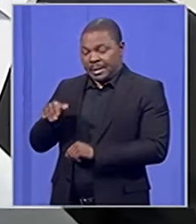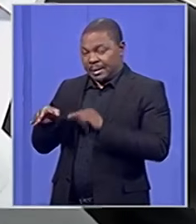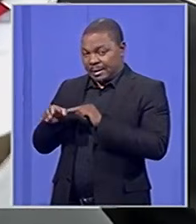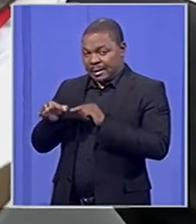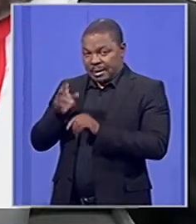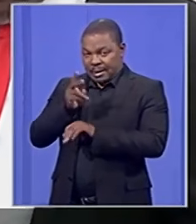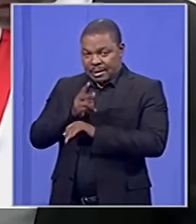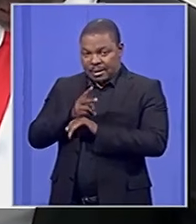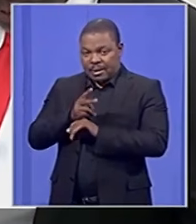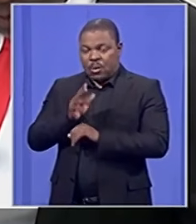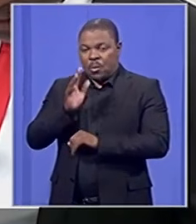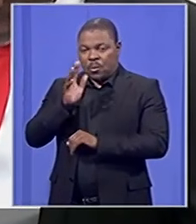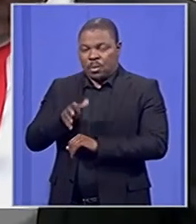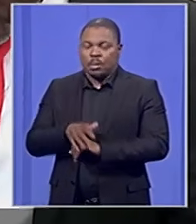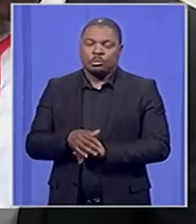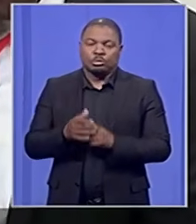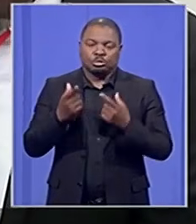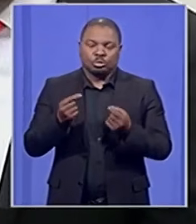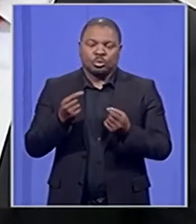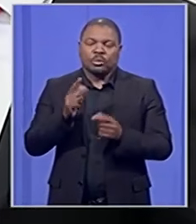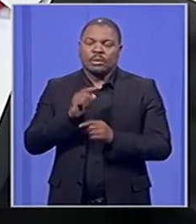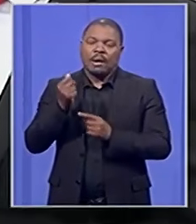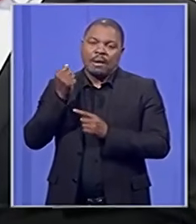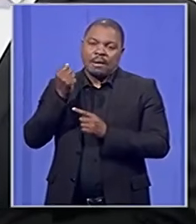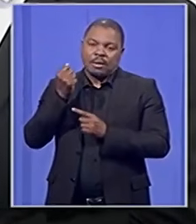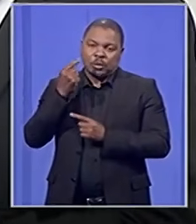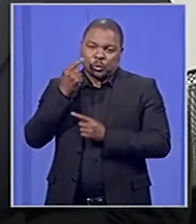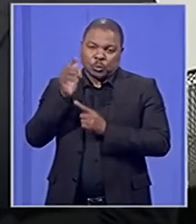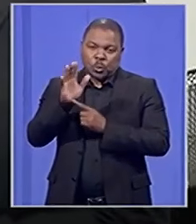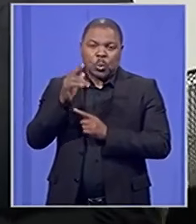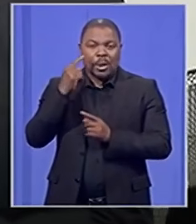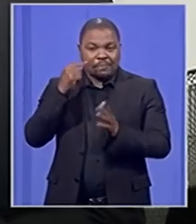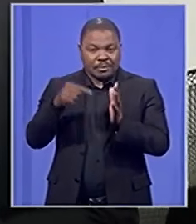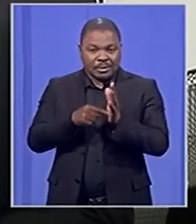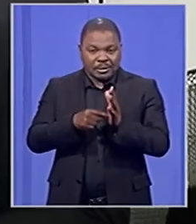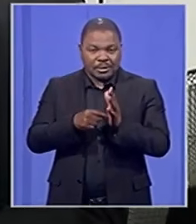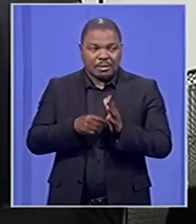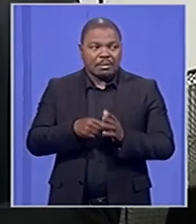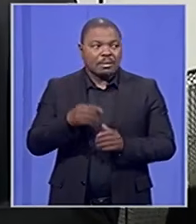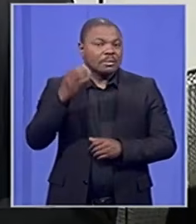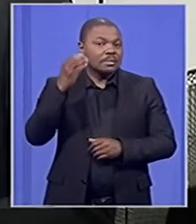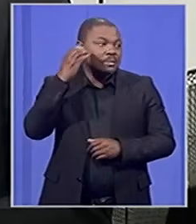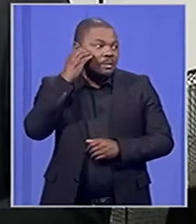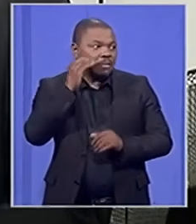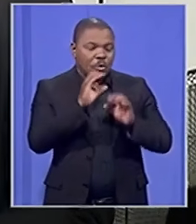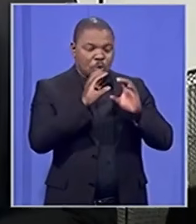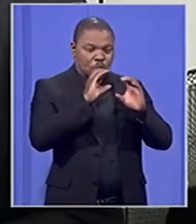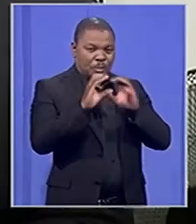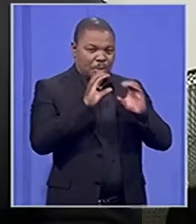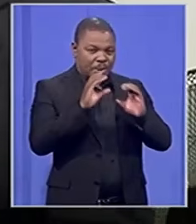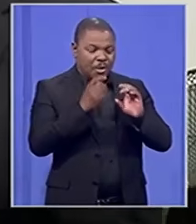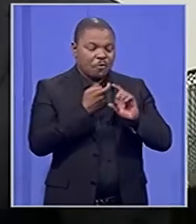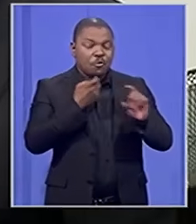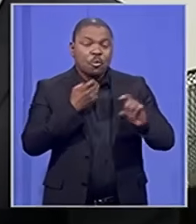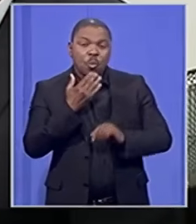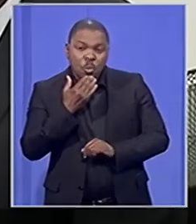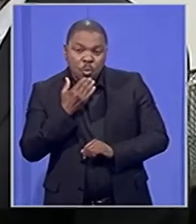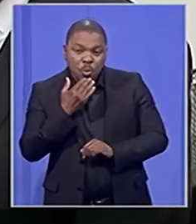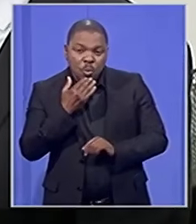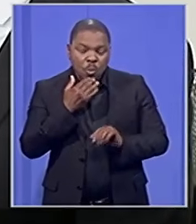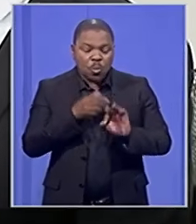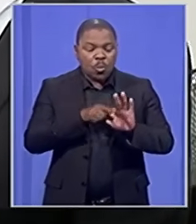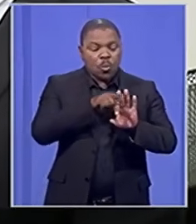3 charges, will also need evidence of cell phone communication between accused number